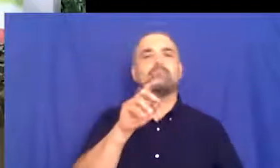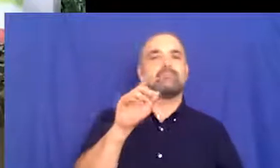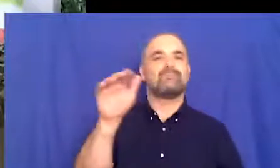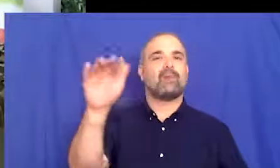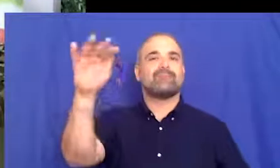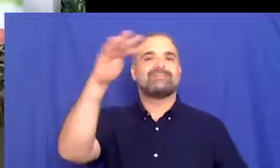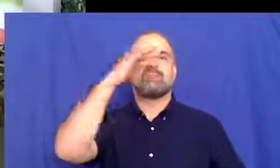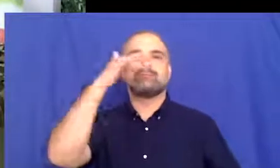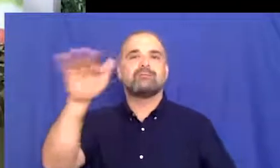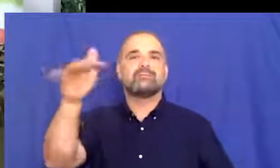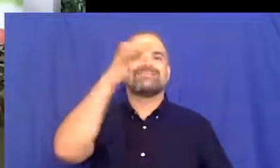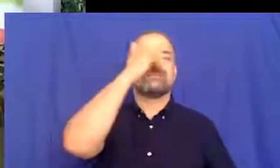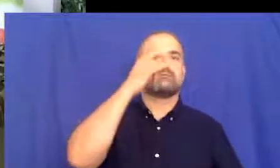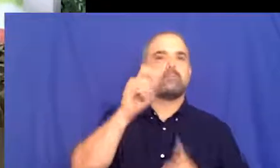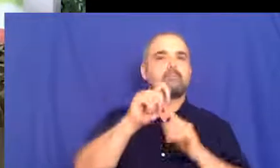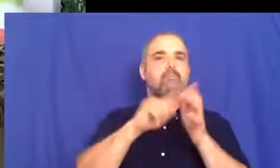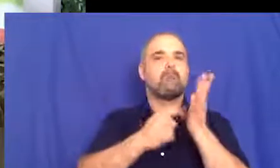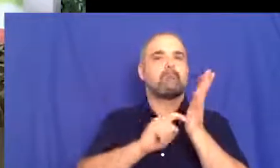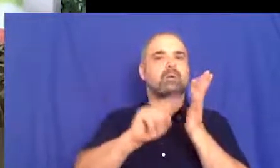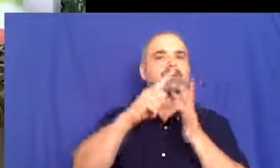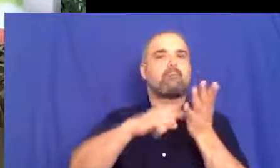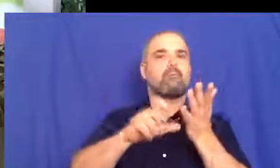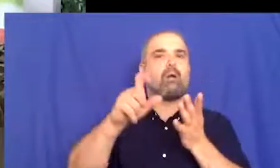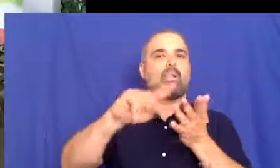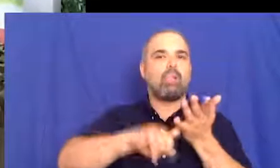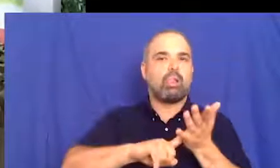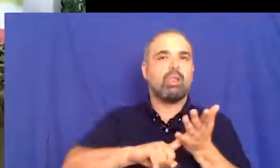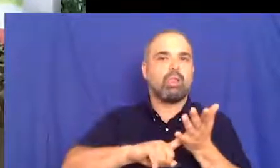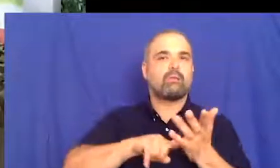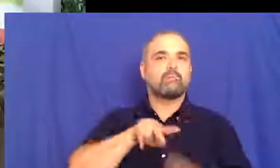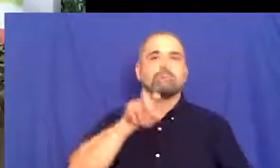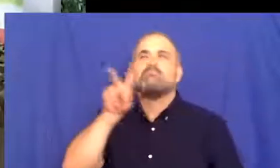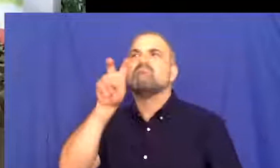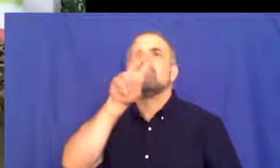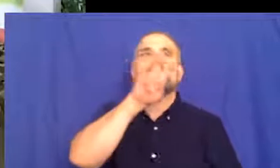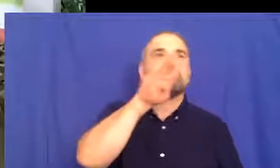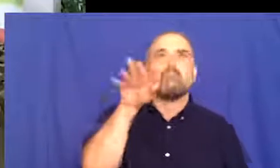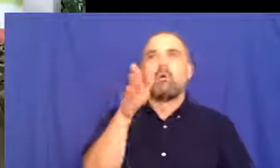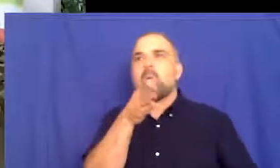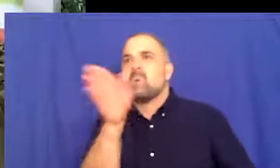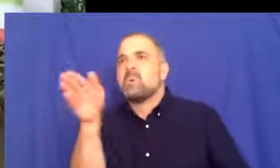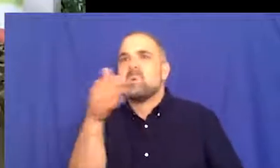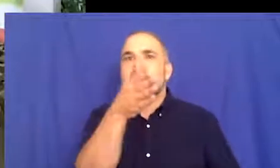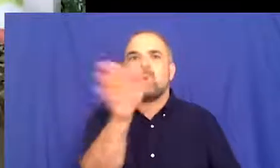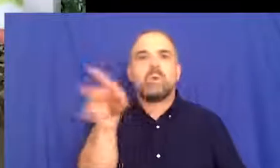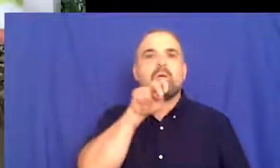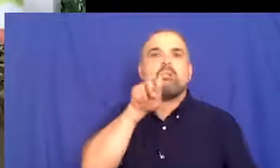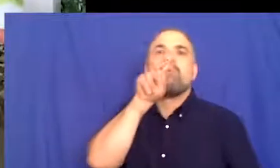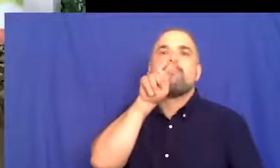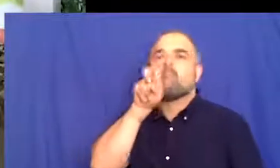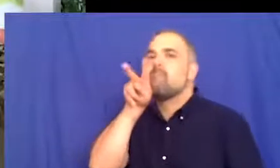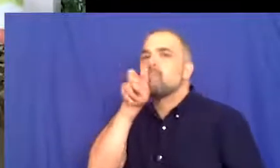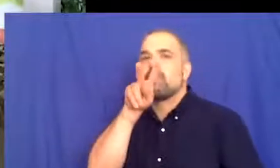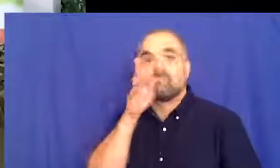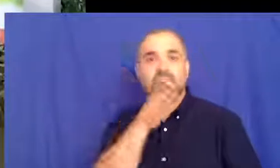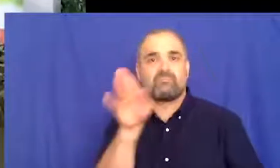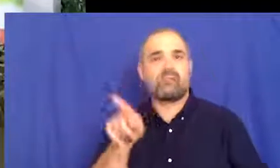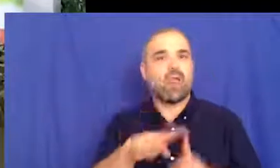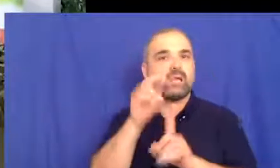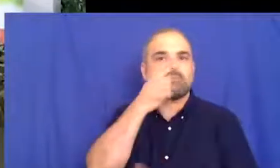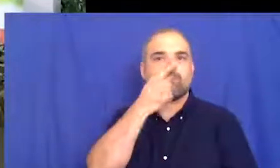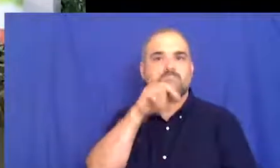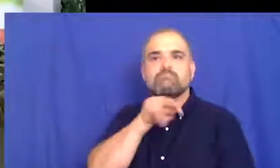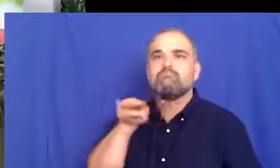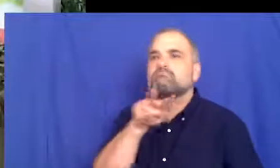basically smell particles, scent particles, so it helps him to find his way to sources of food using that tongue. And basically the